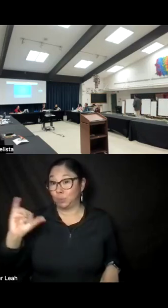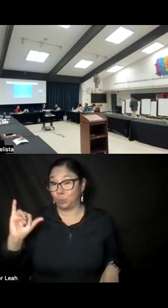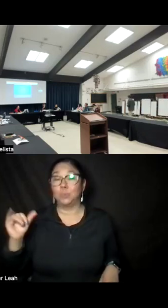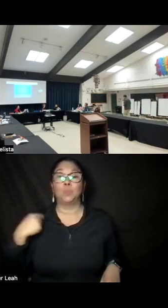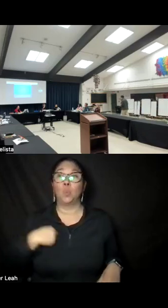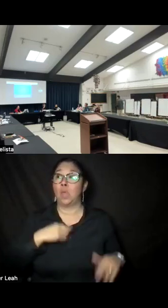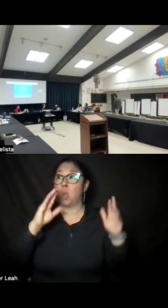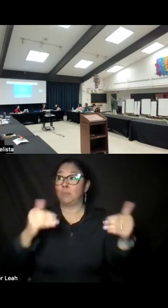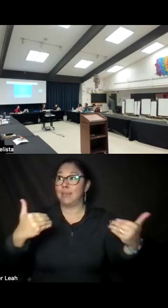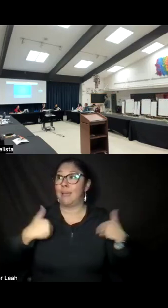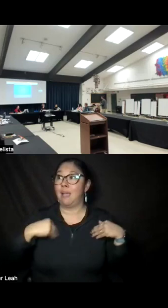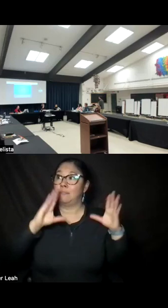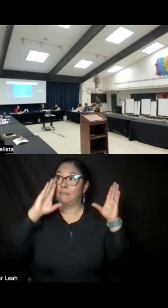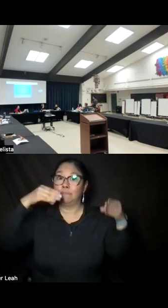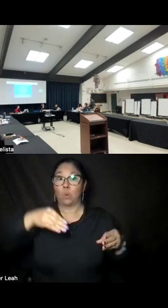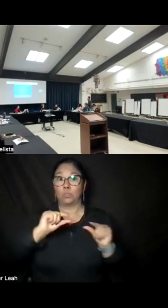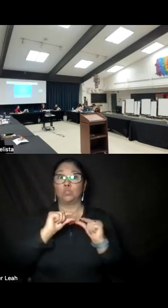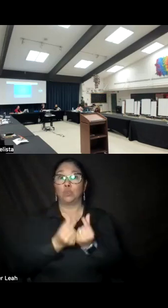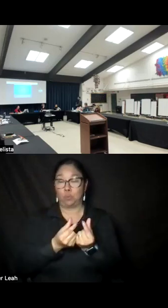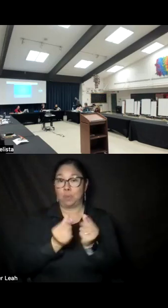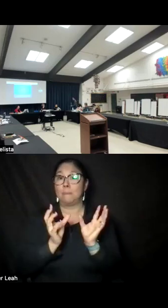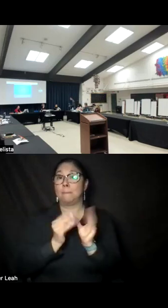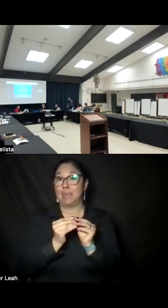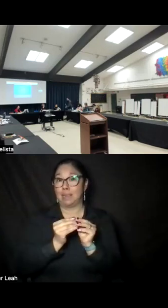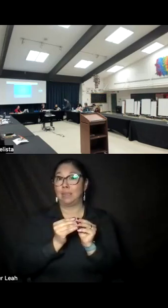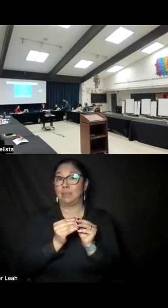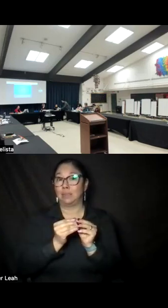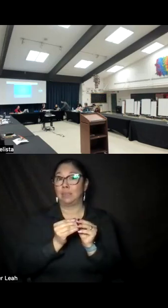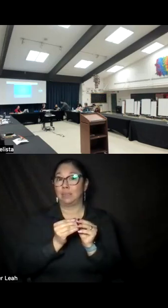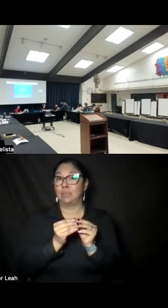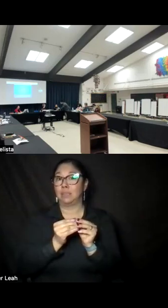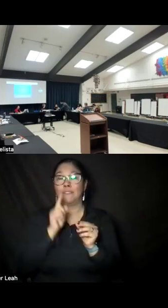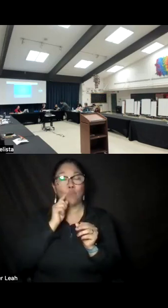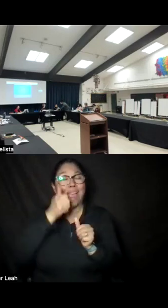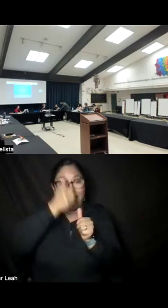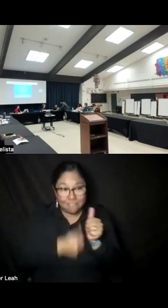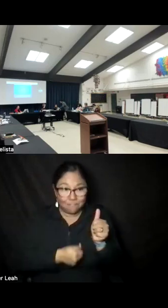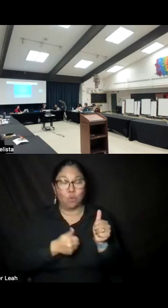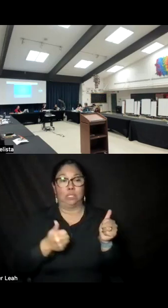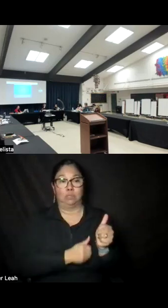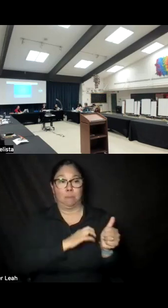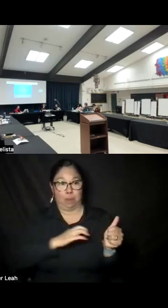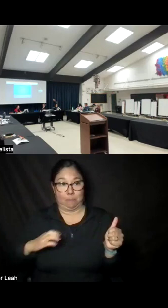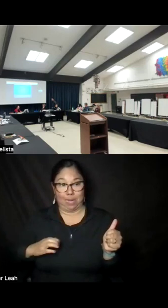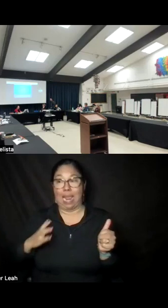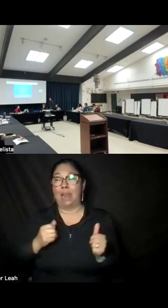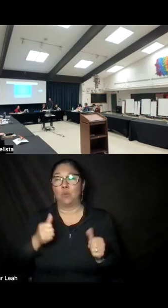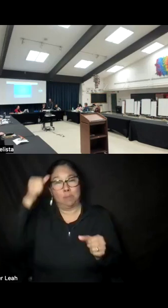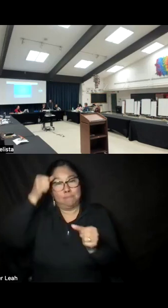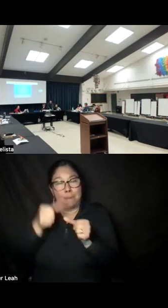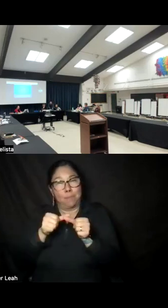hope to have a focus group convene for every single one of the subcommittees, and being mindful